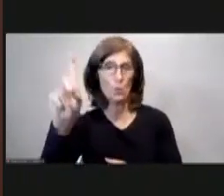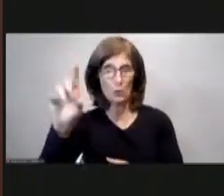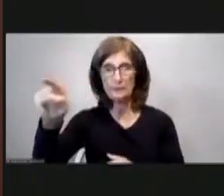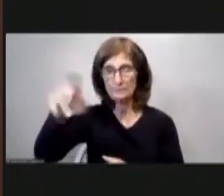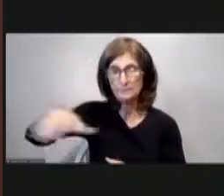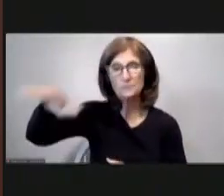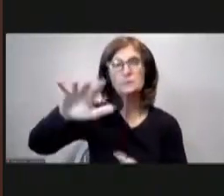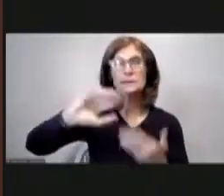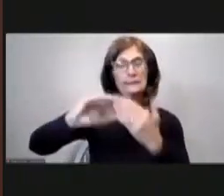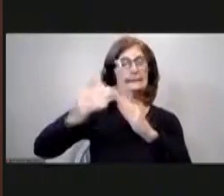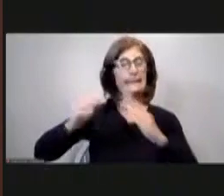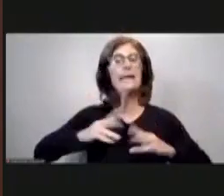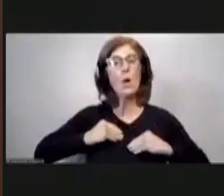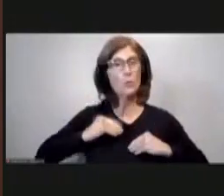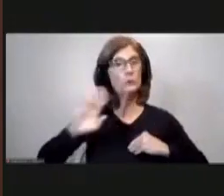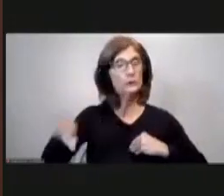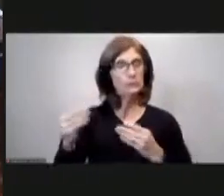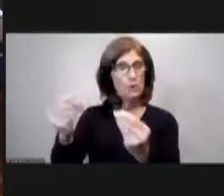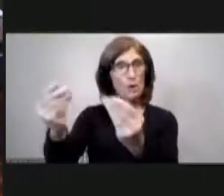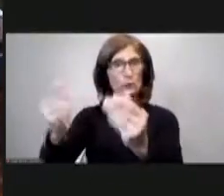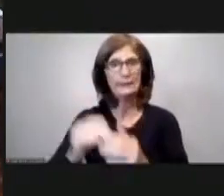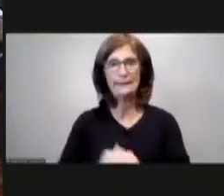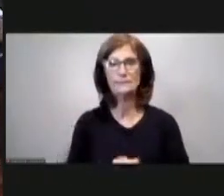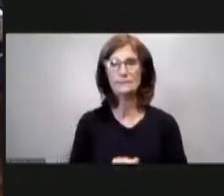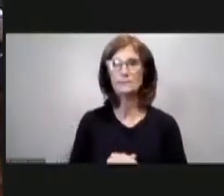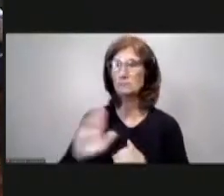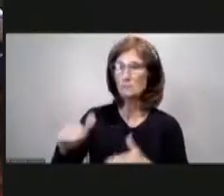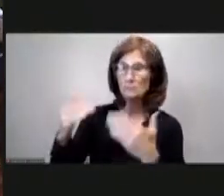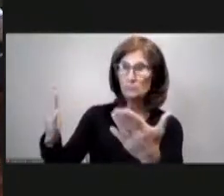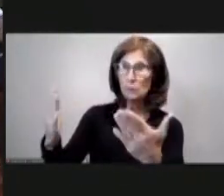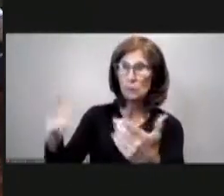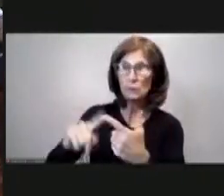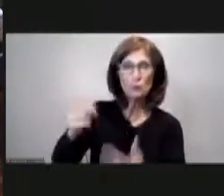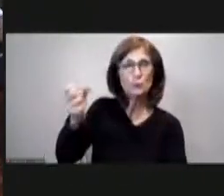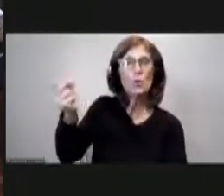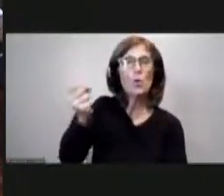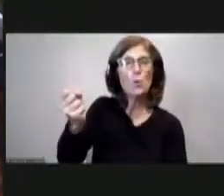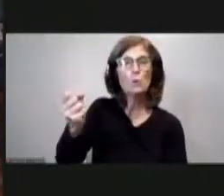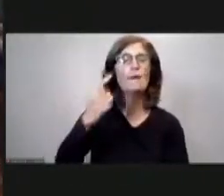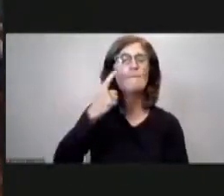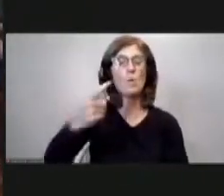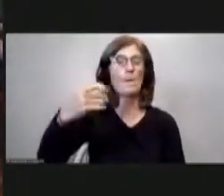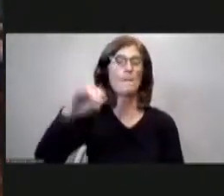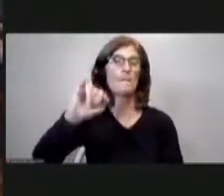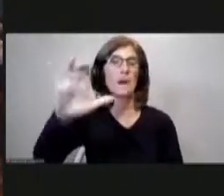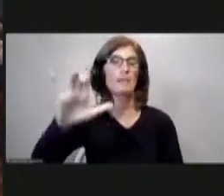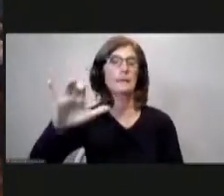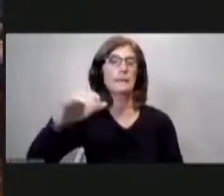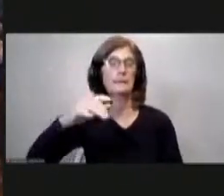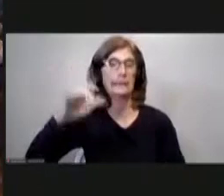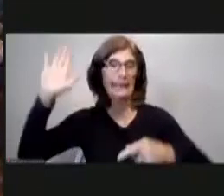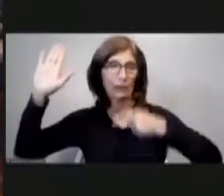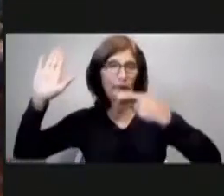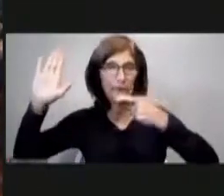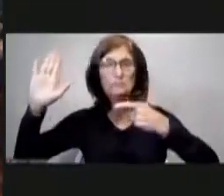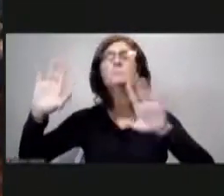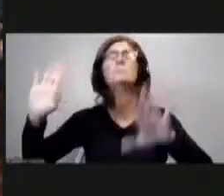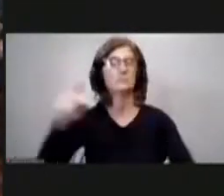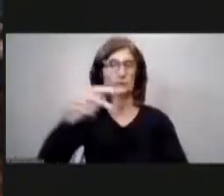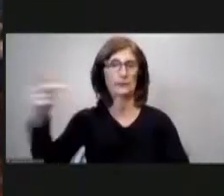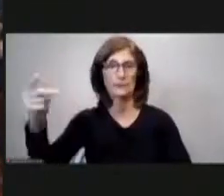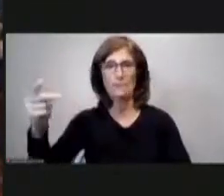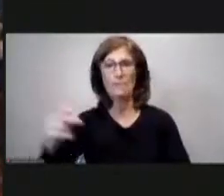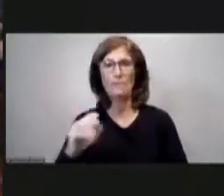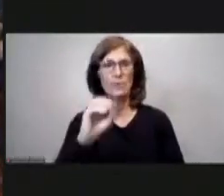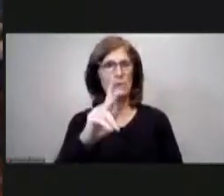is the owner of the property motion to uh hold for cablecast public hearing second second i do have a question about